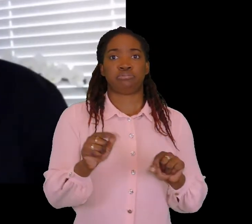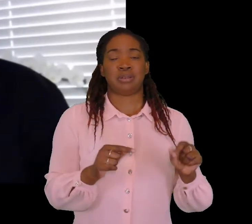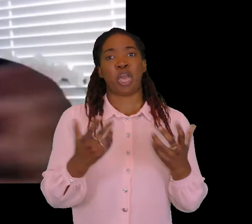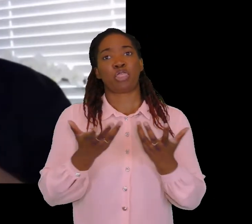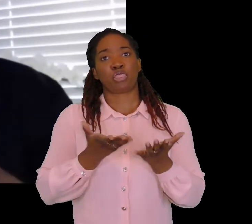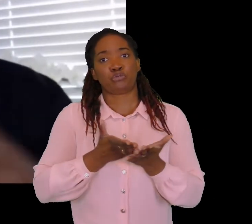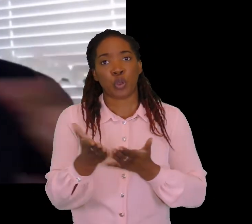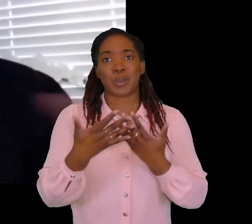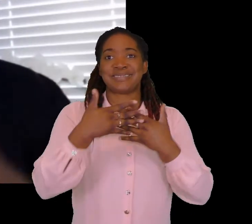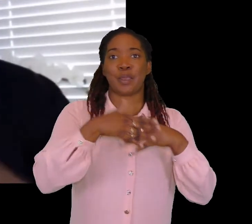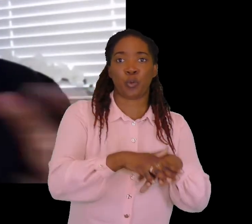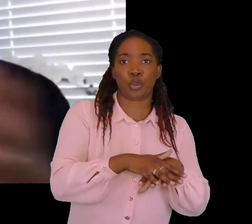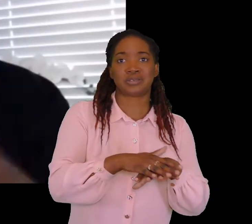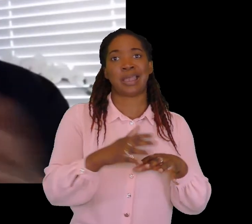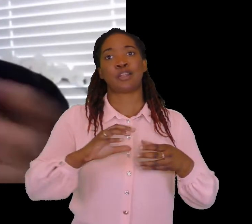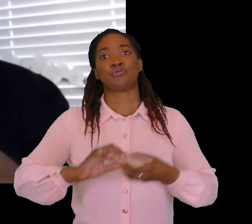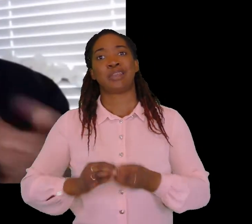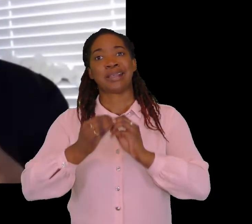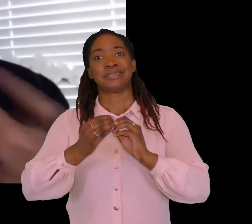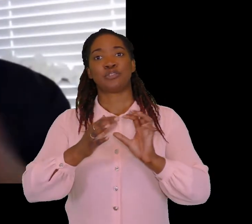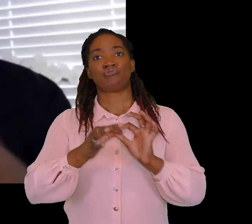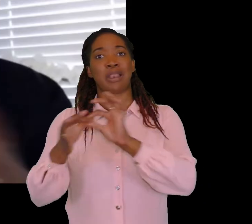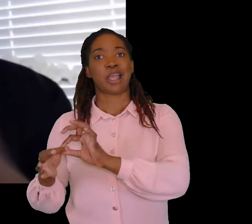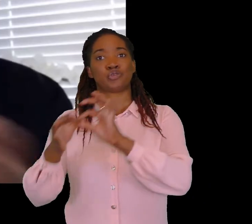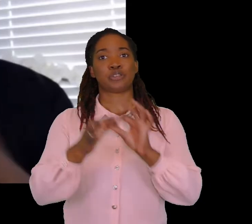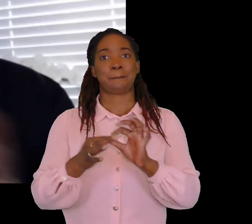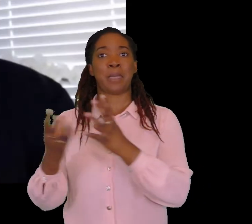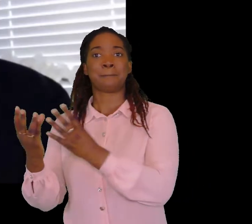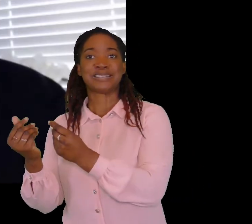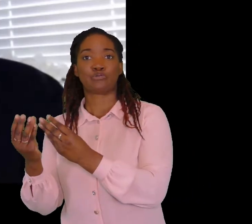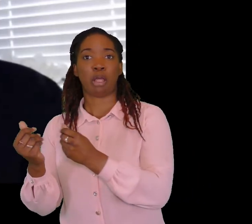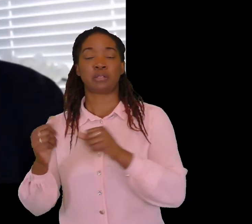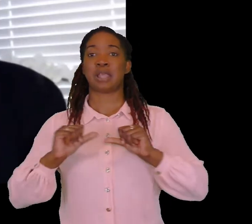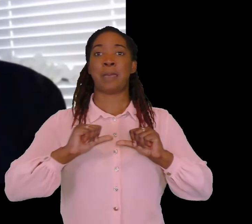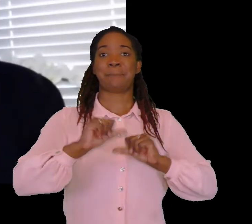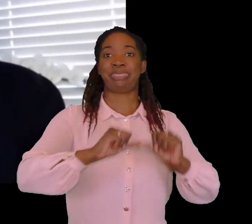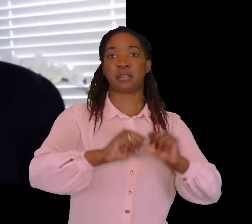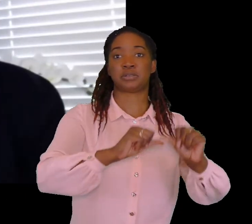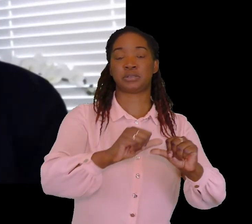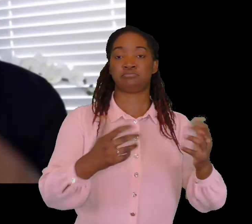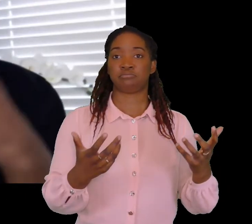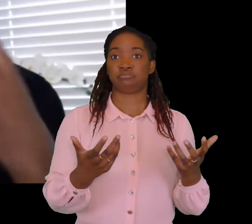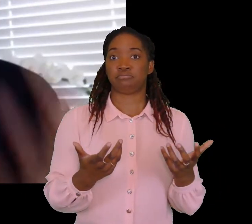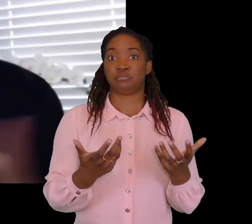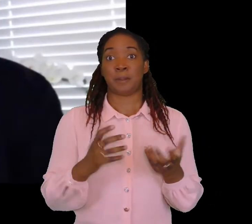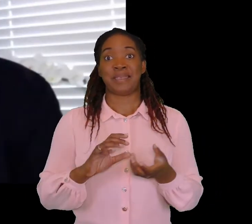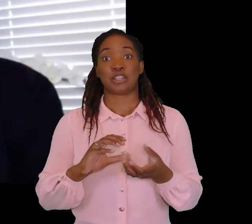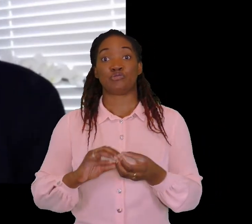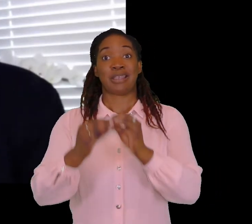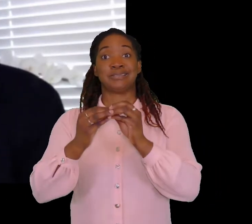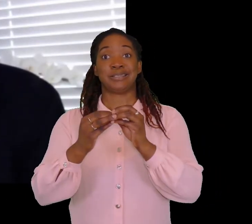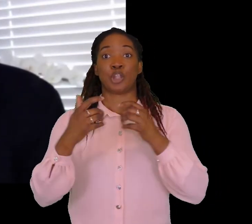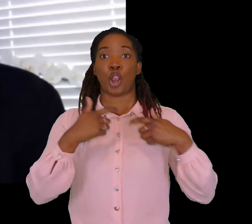and the way that it created relationships between materials and methodologies have created long-term